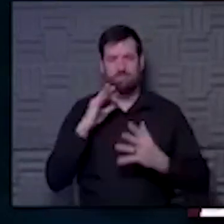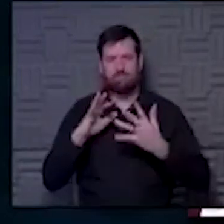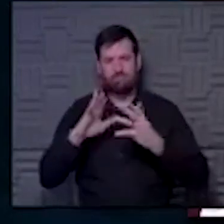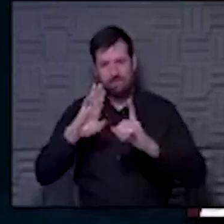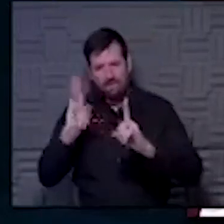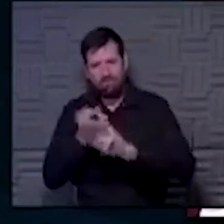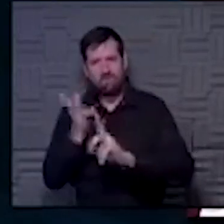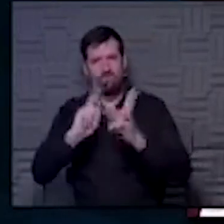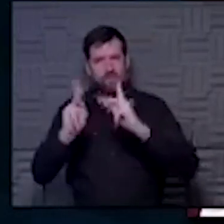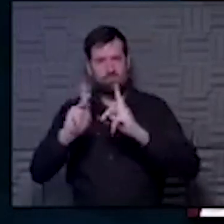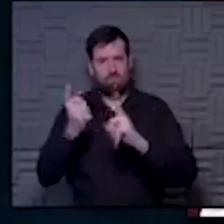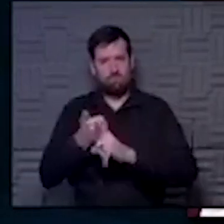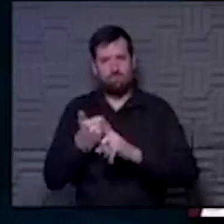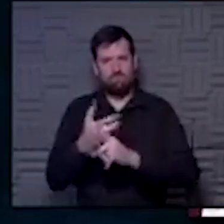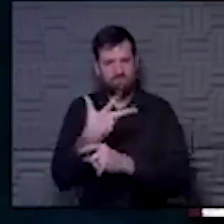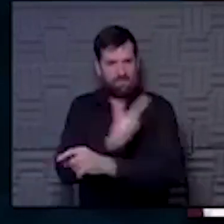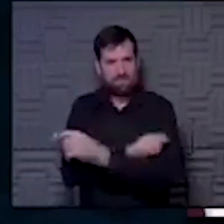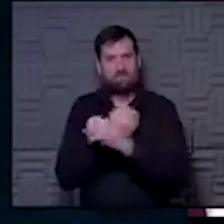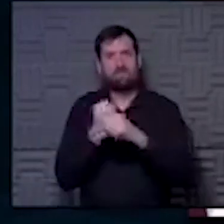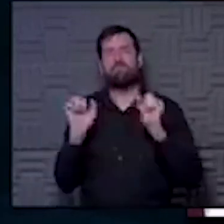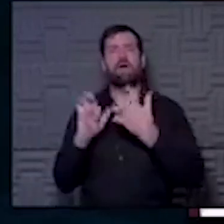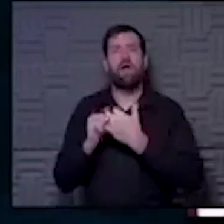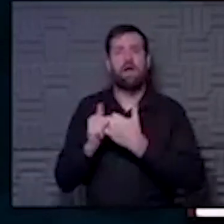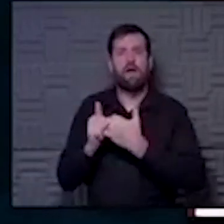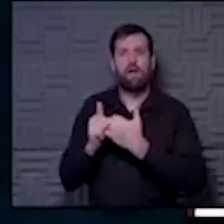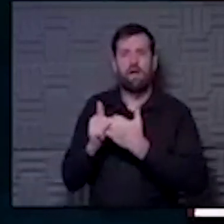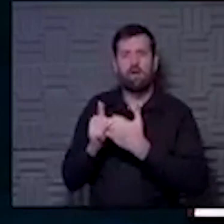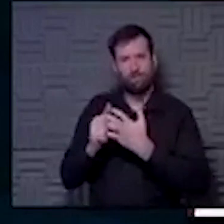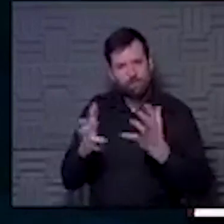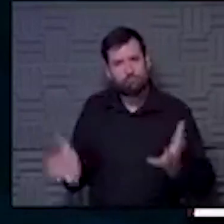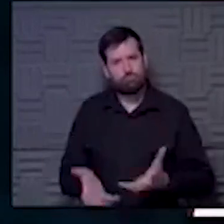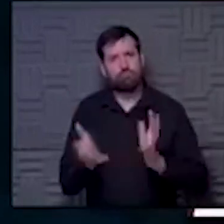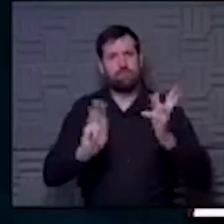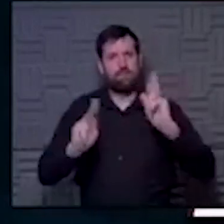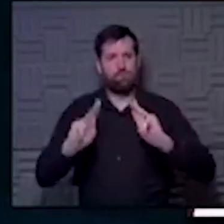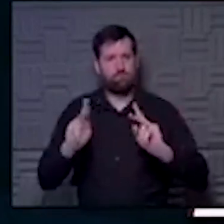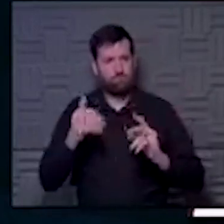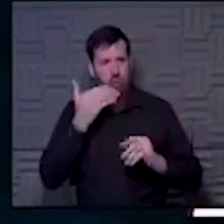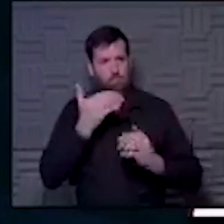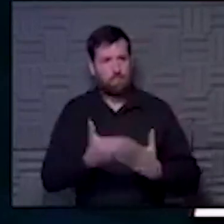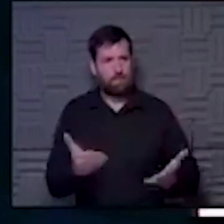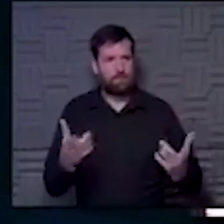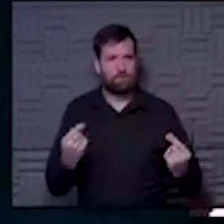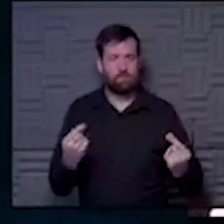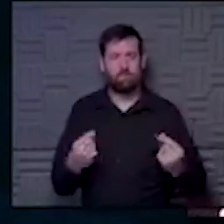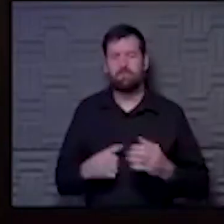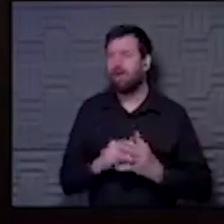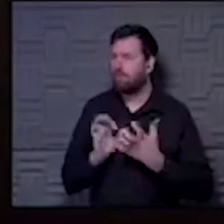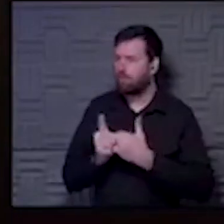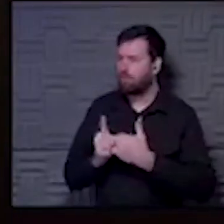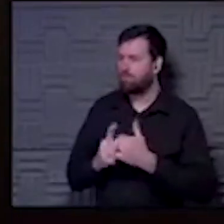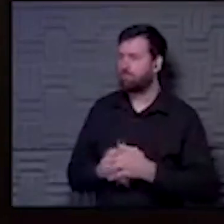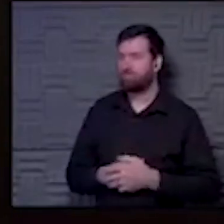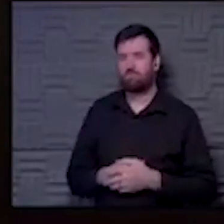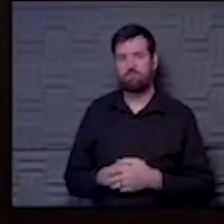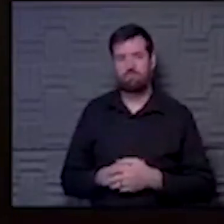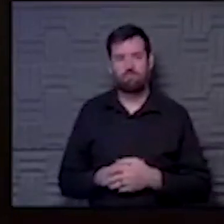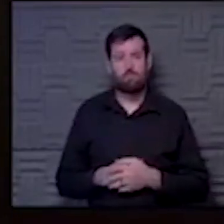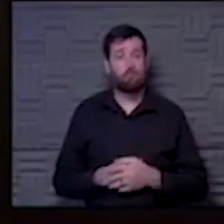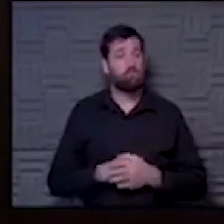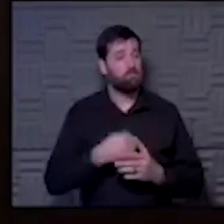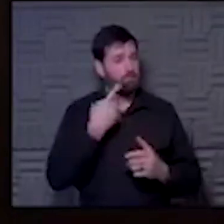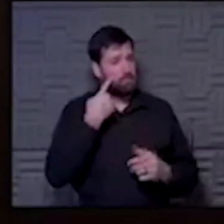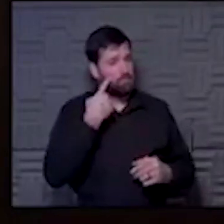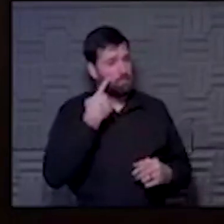people that the vaccine is safe? How do we encourage folks that this is a good thing to do? I think in our Latino